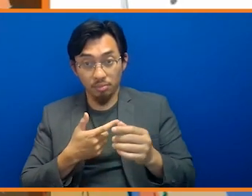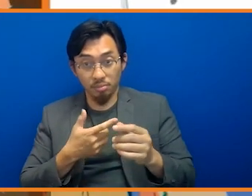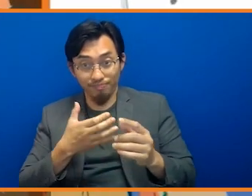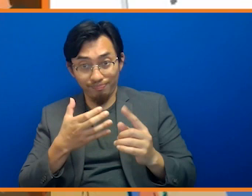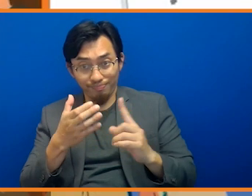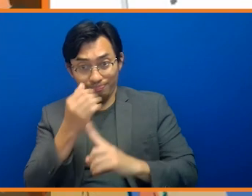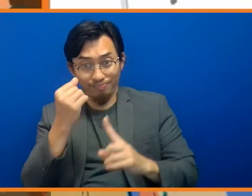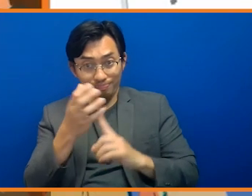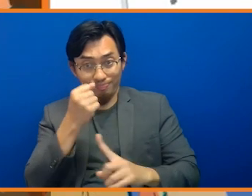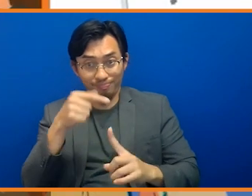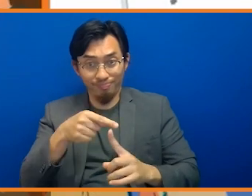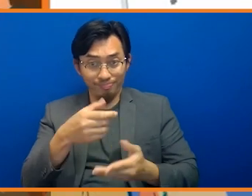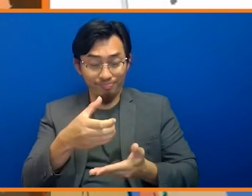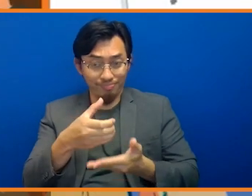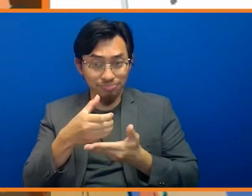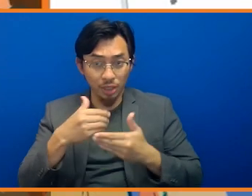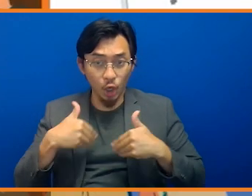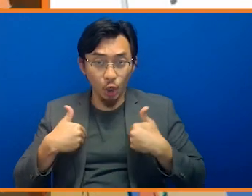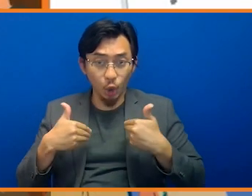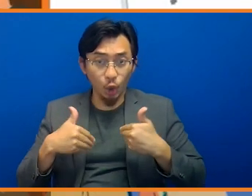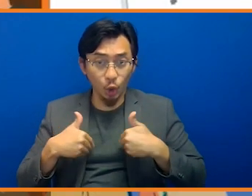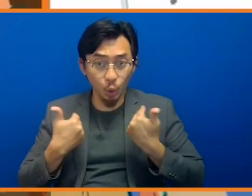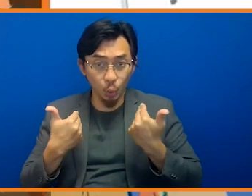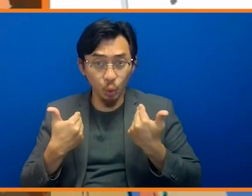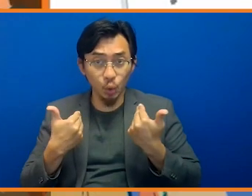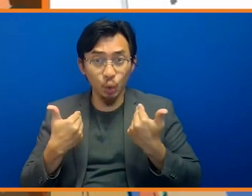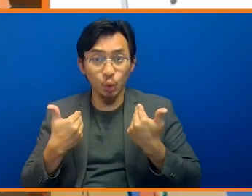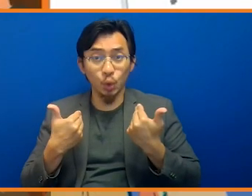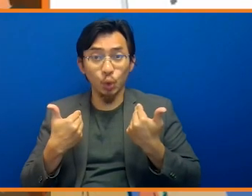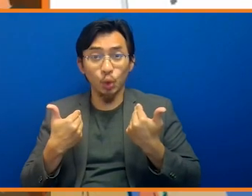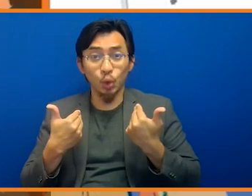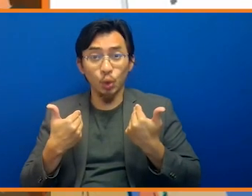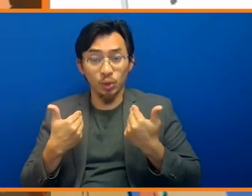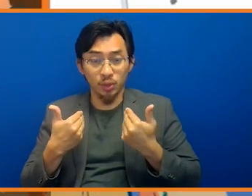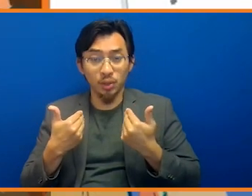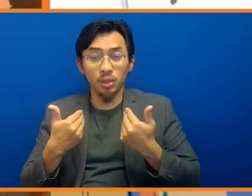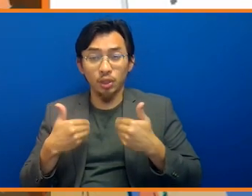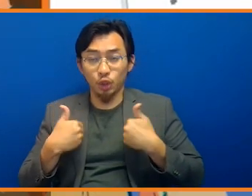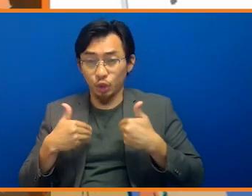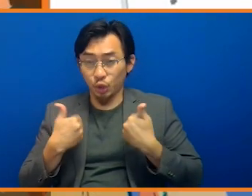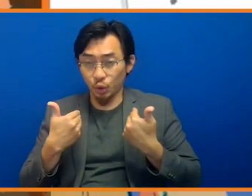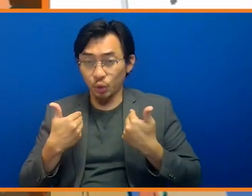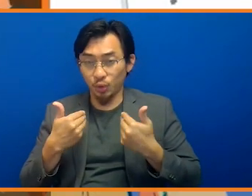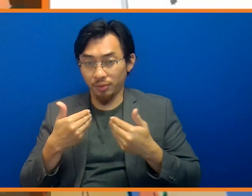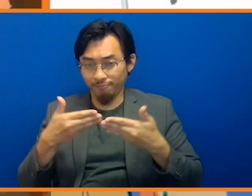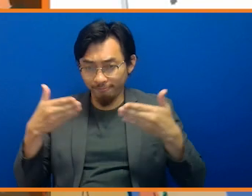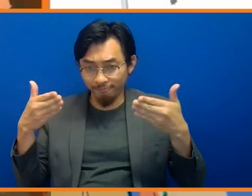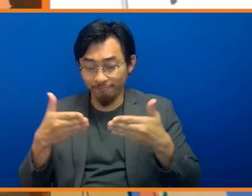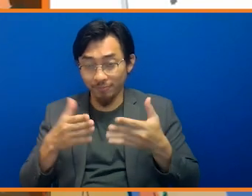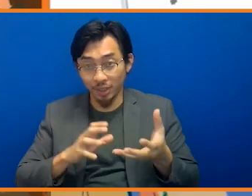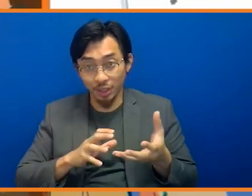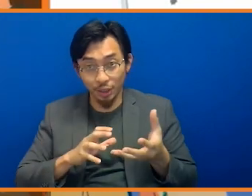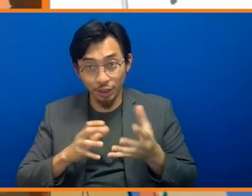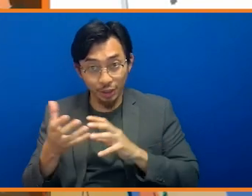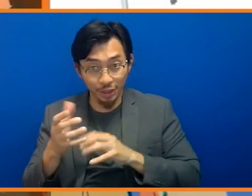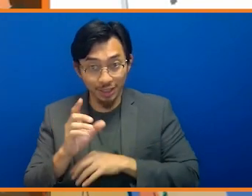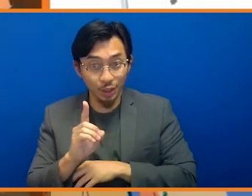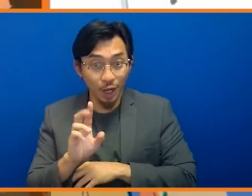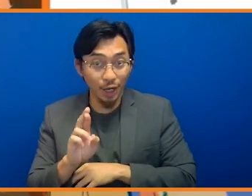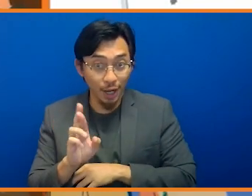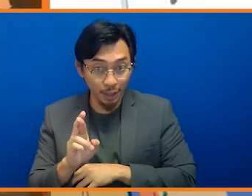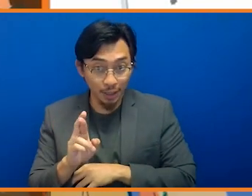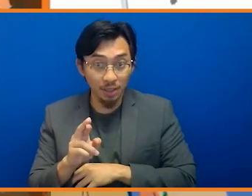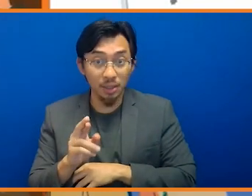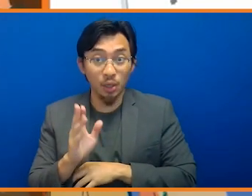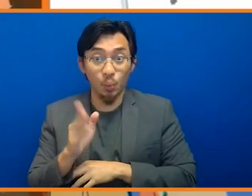the title of the young young professional disaster risk reduction? Is